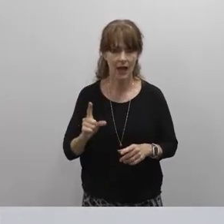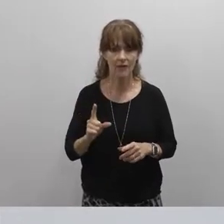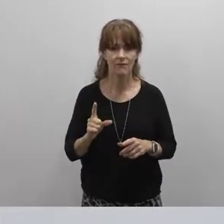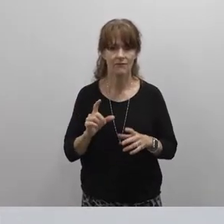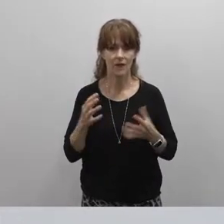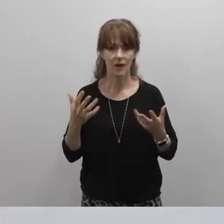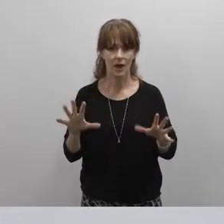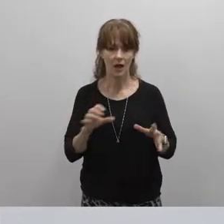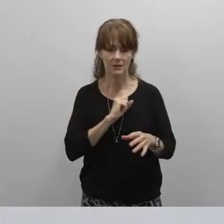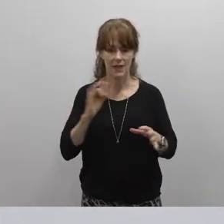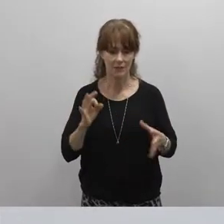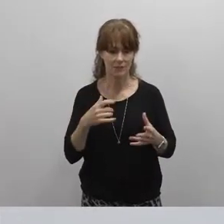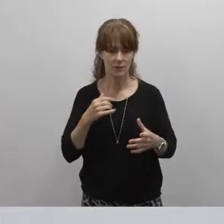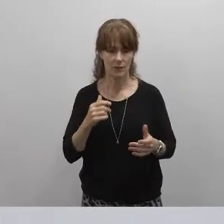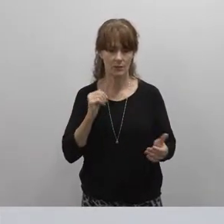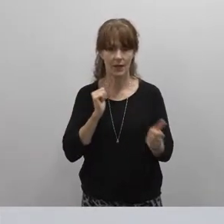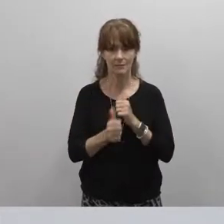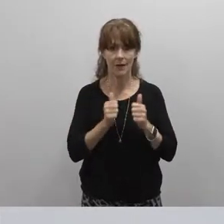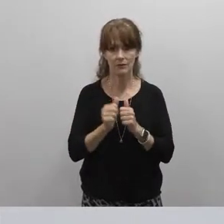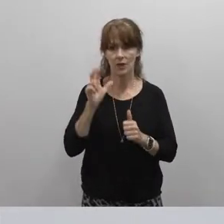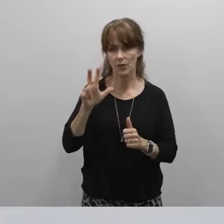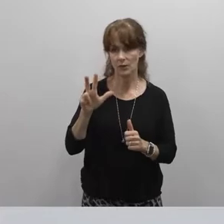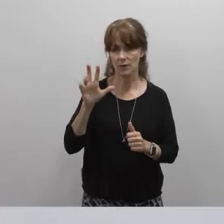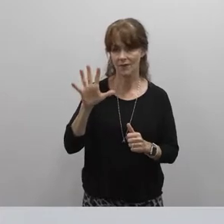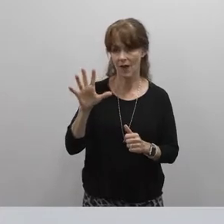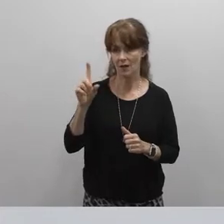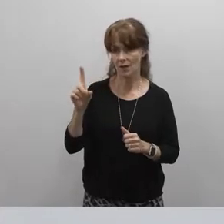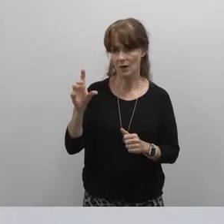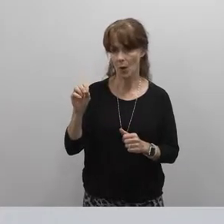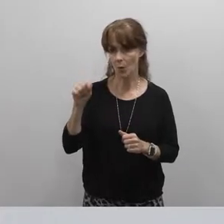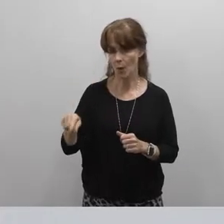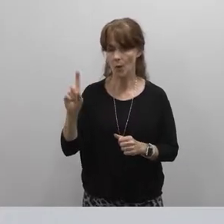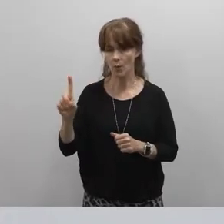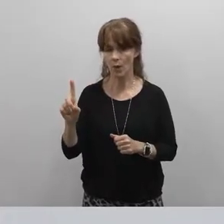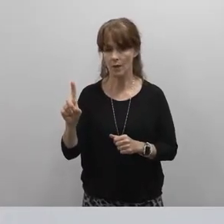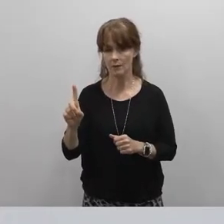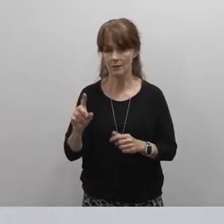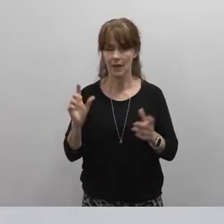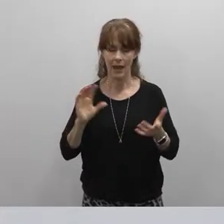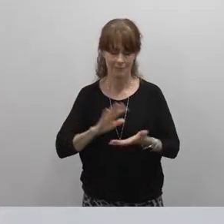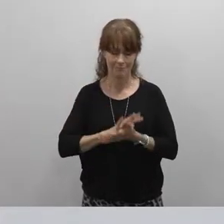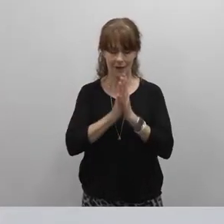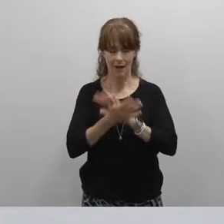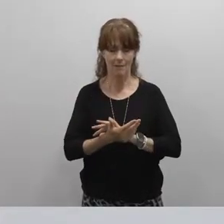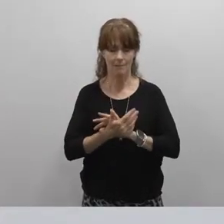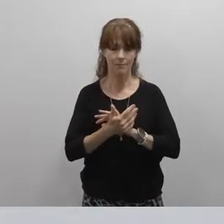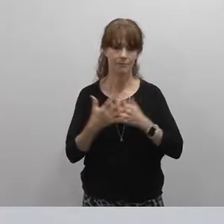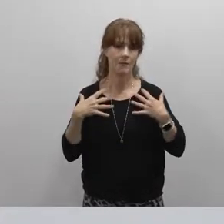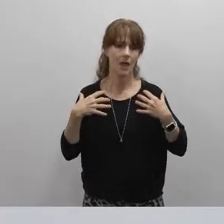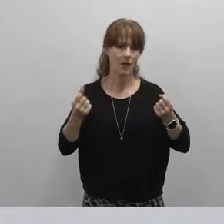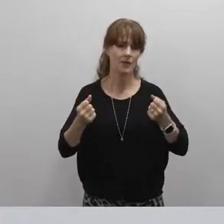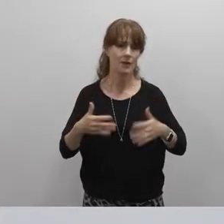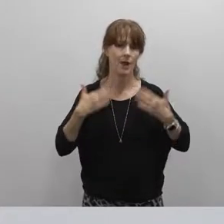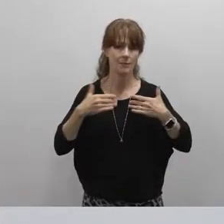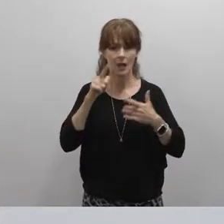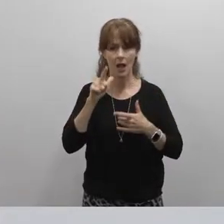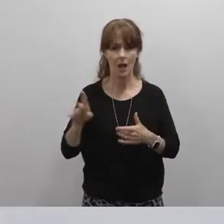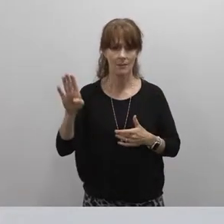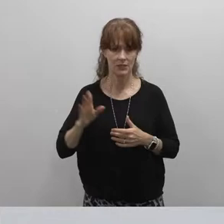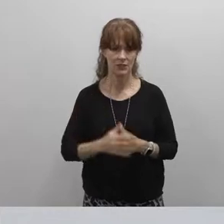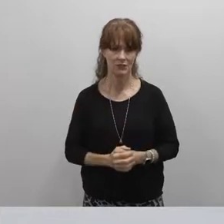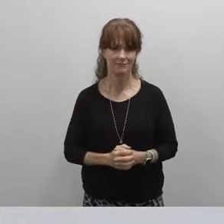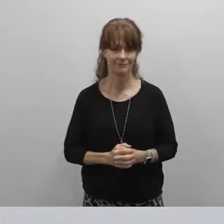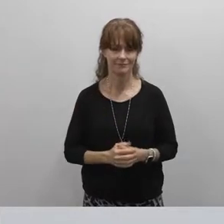present in. So let's pass 3510.1 and get LBUSD one step closer to a healthier and happier Long Beach.